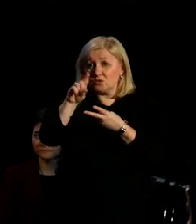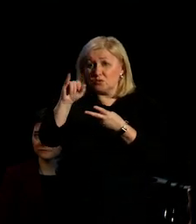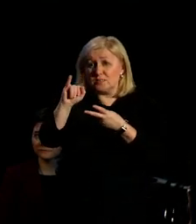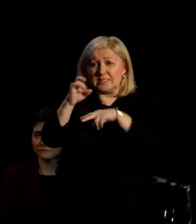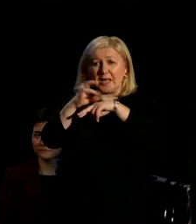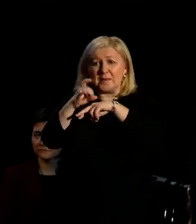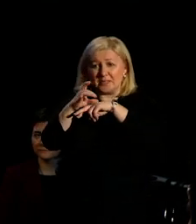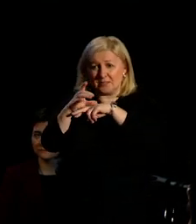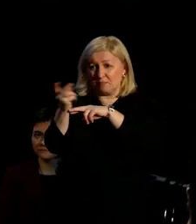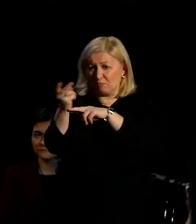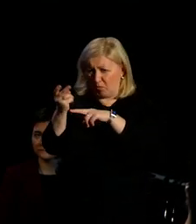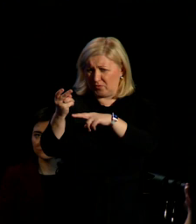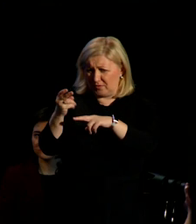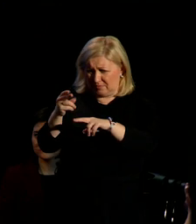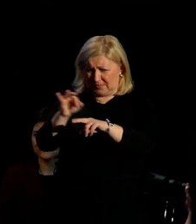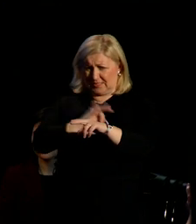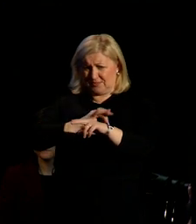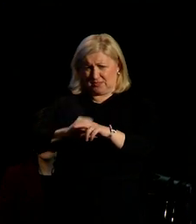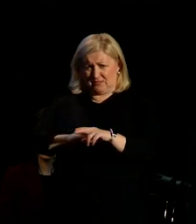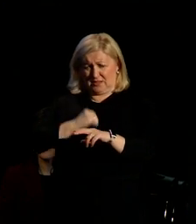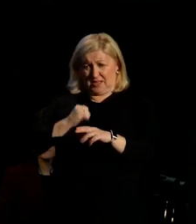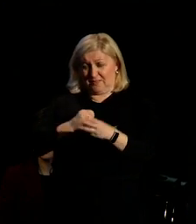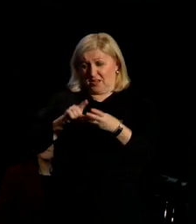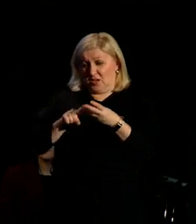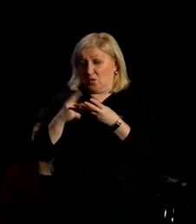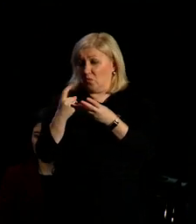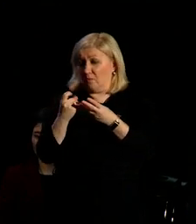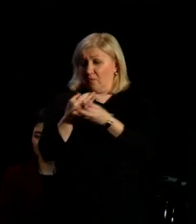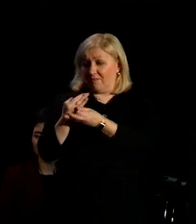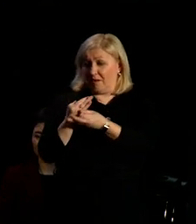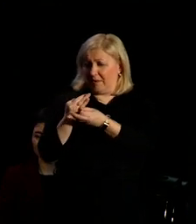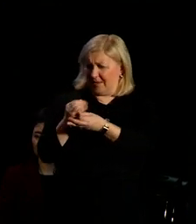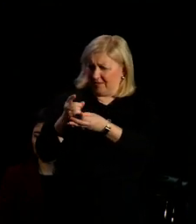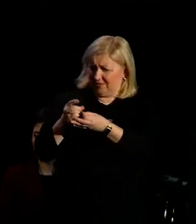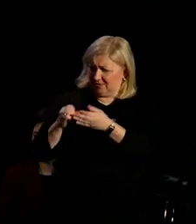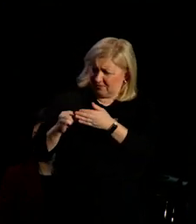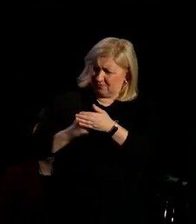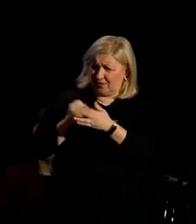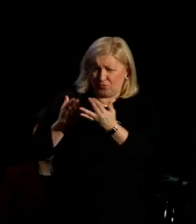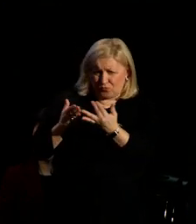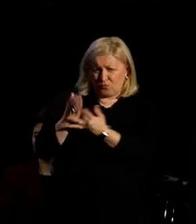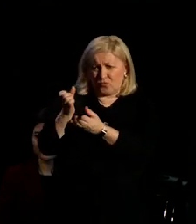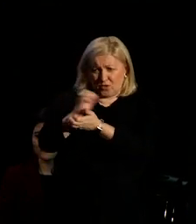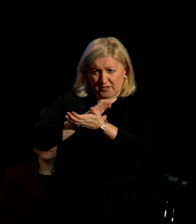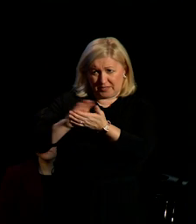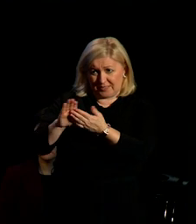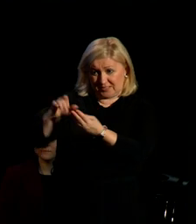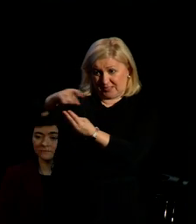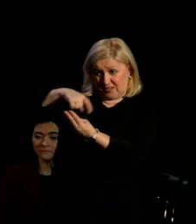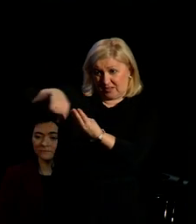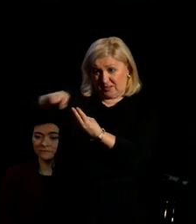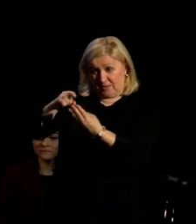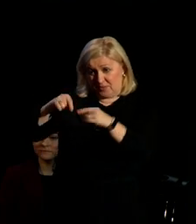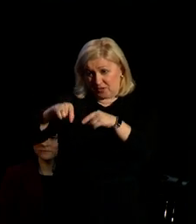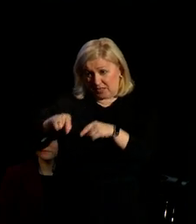saving the lives of a Jewish family during the Holocaust. Their presence and words are so important in helping us